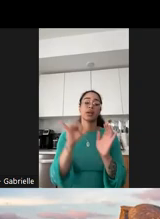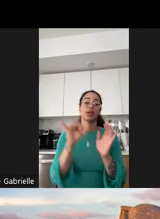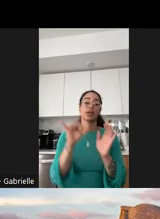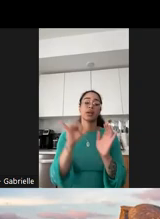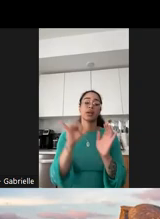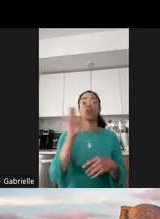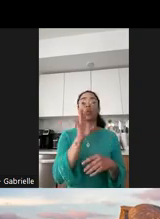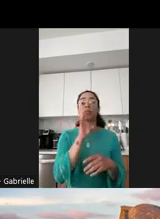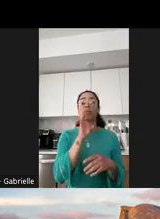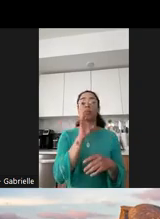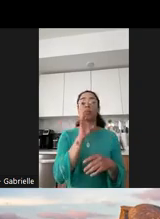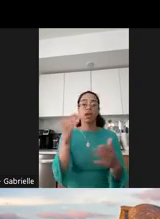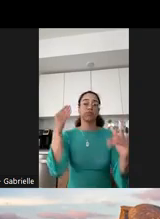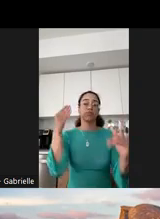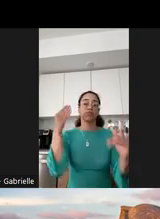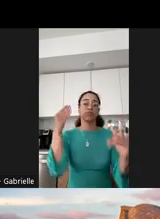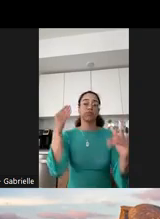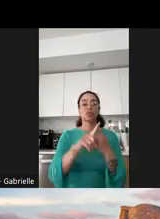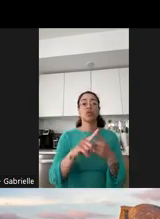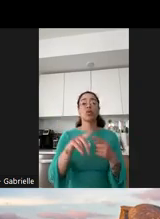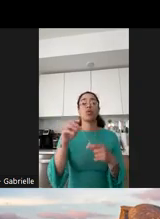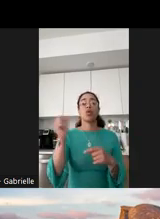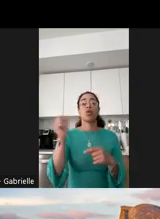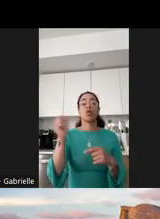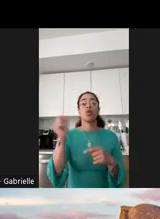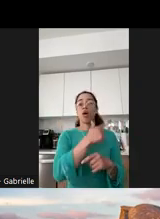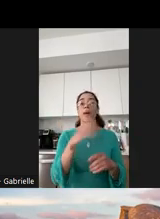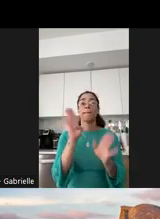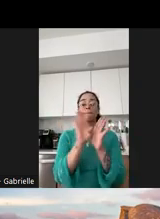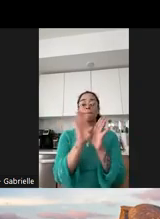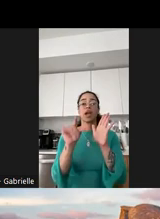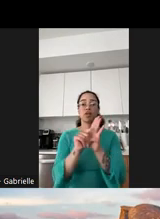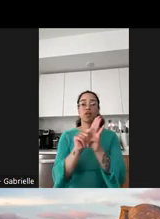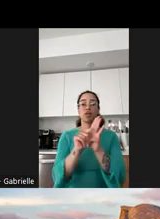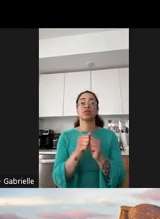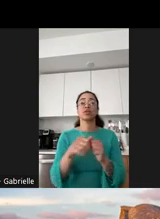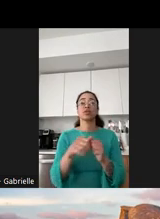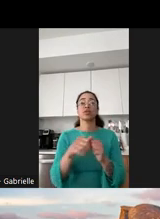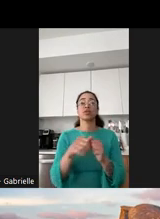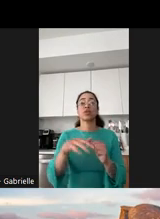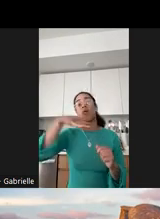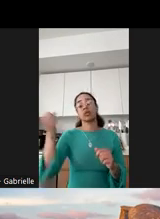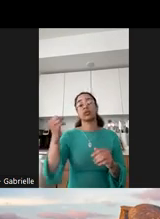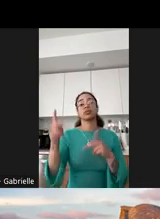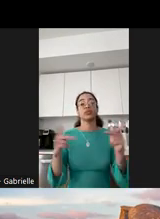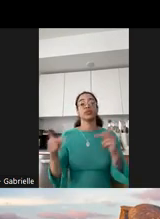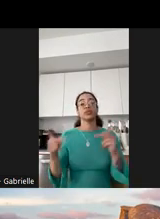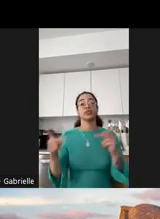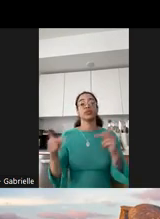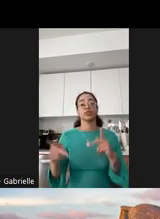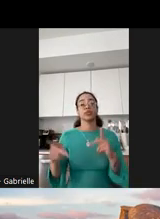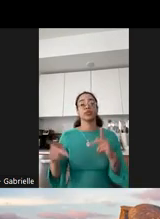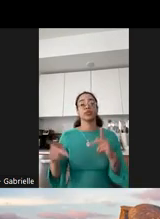demographic backgrounds. The POCO, the vendor, will work directly with both CDA and all of our